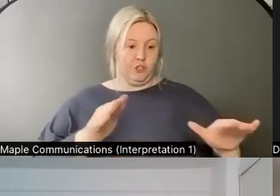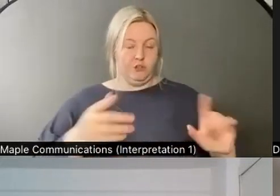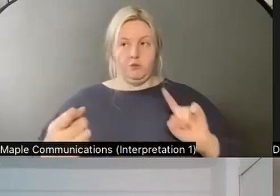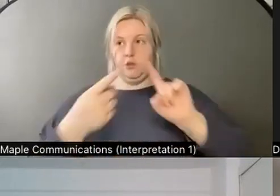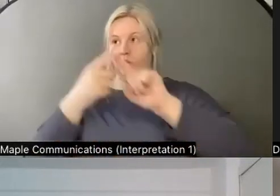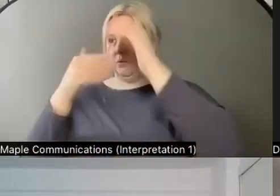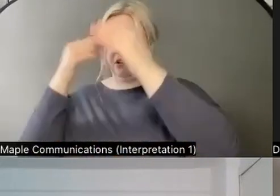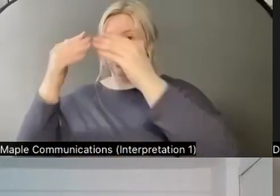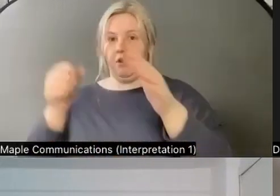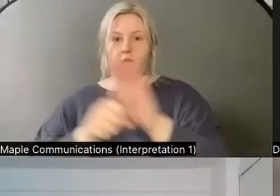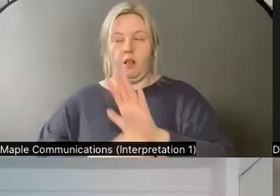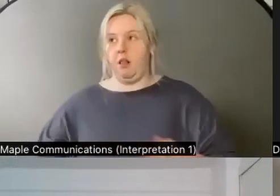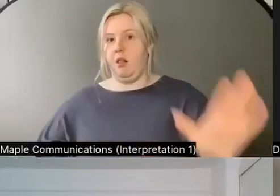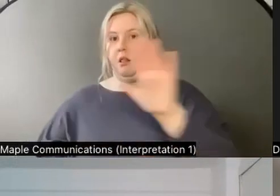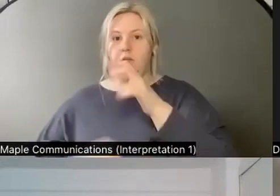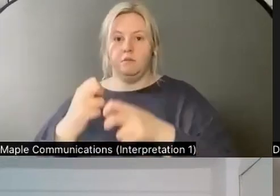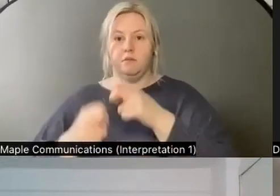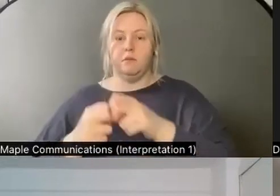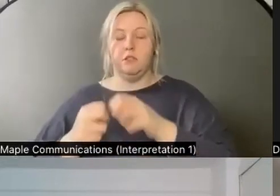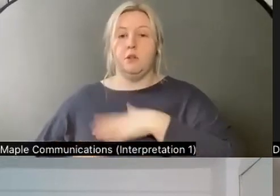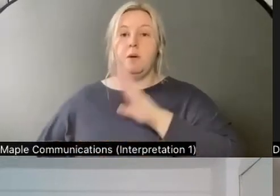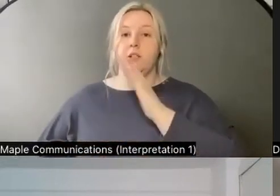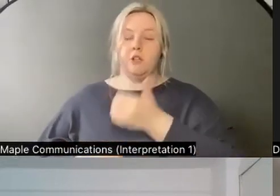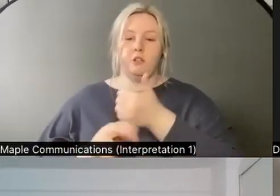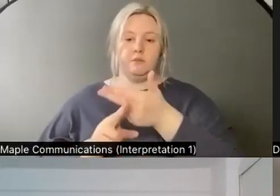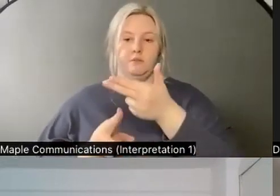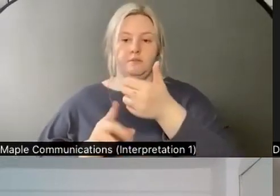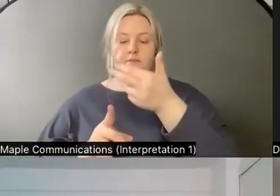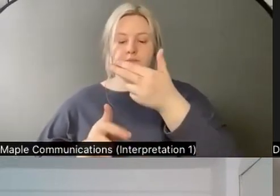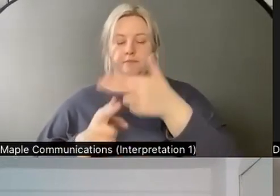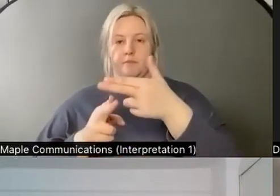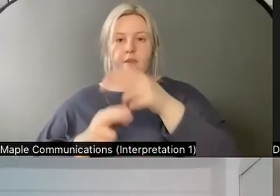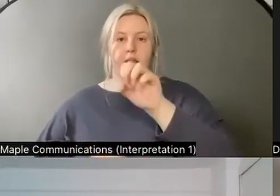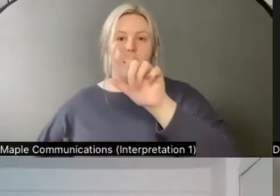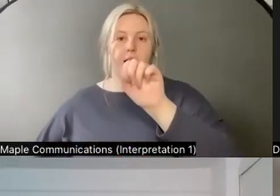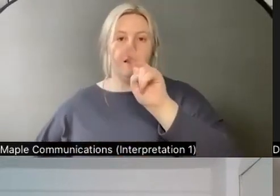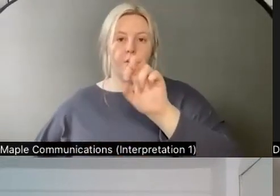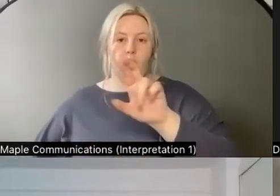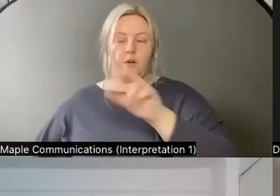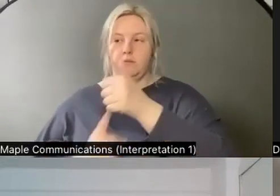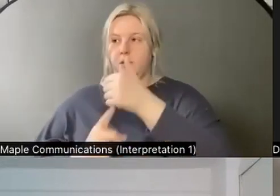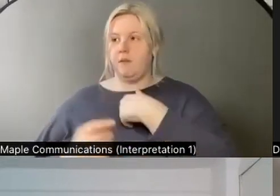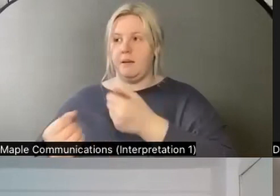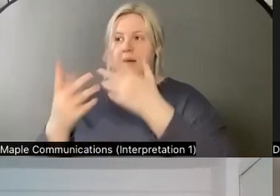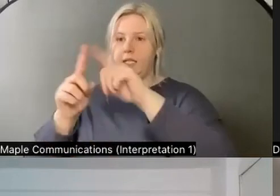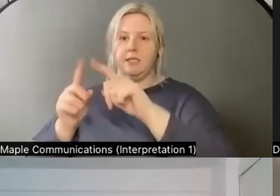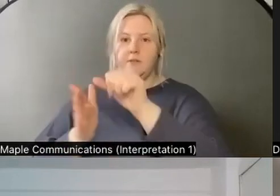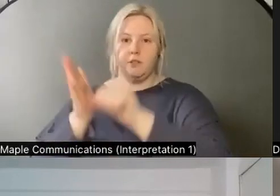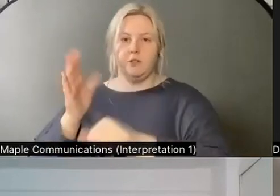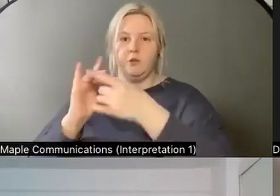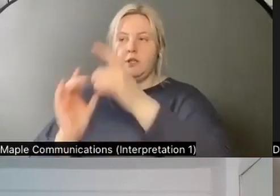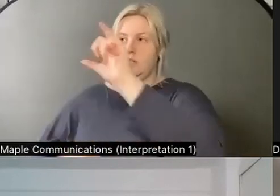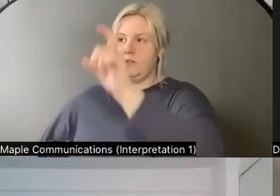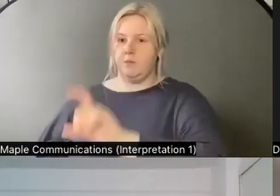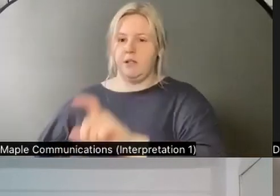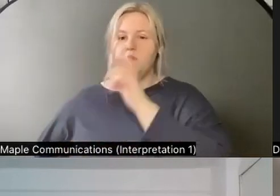had many surgeries due to spinal issues. And when she was about 10, she had a surgery, and she